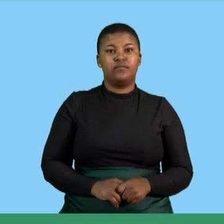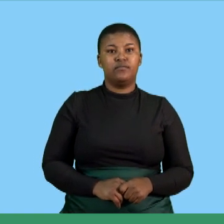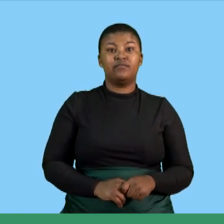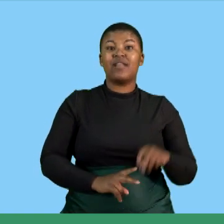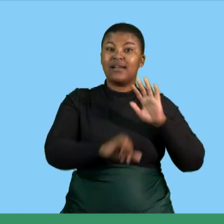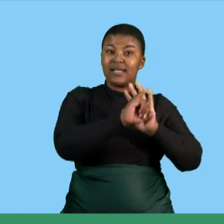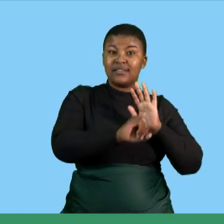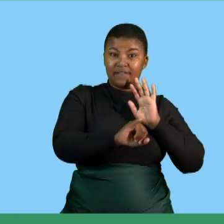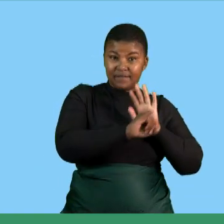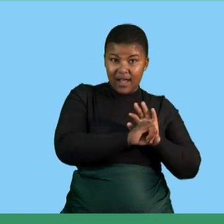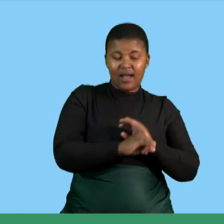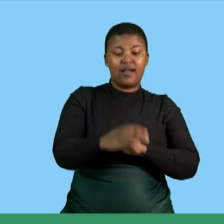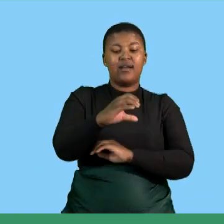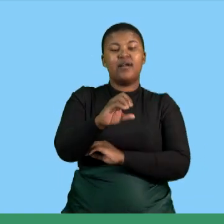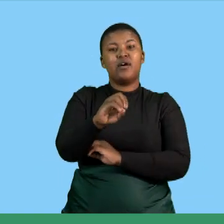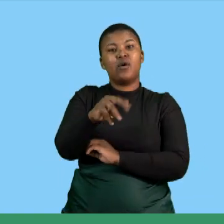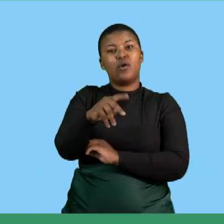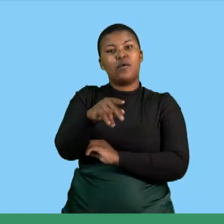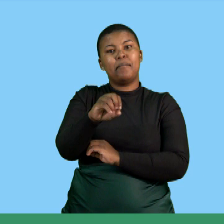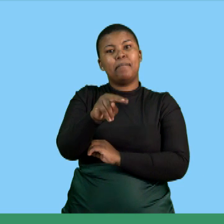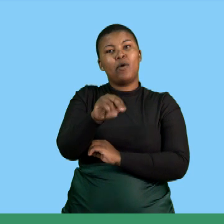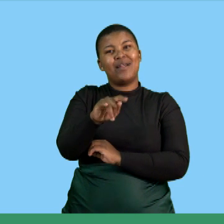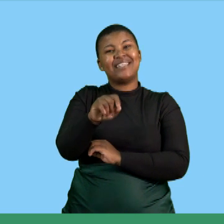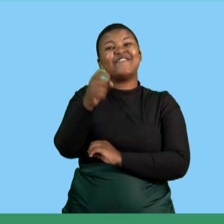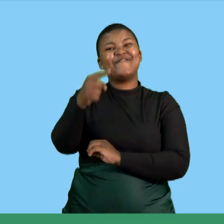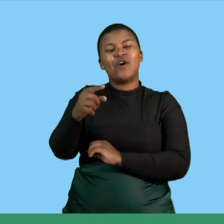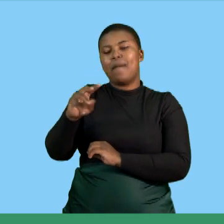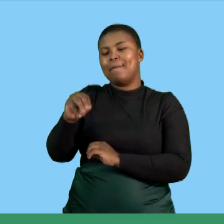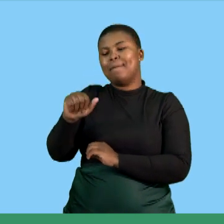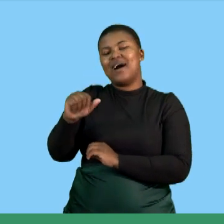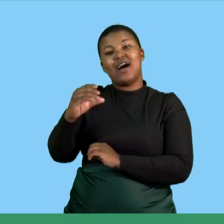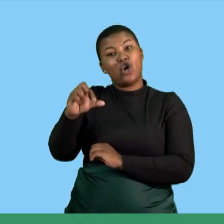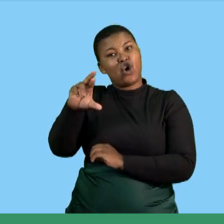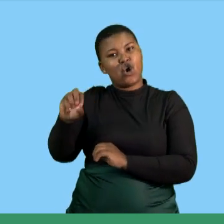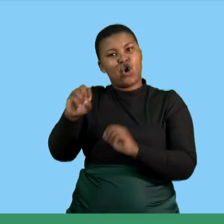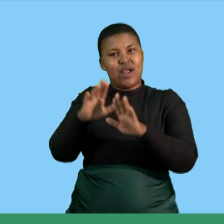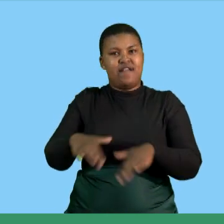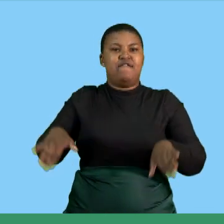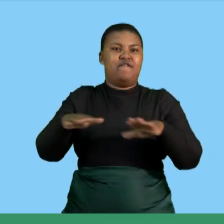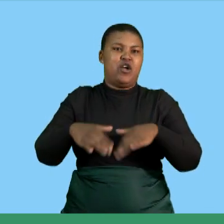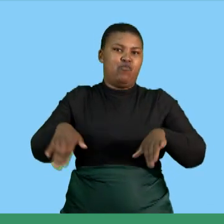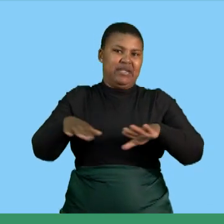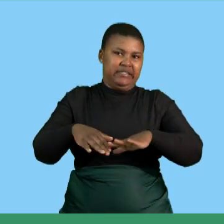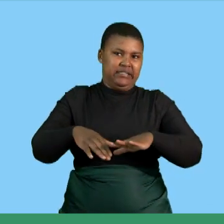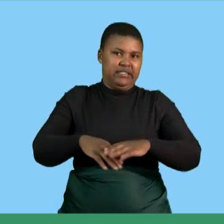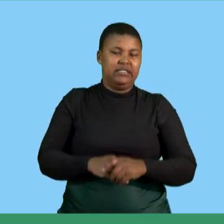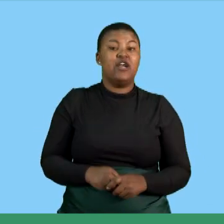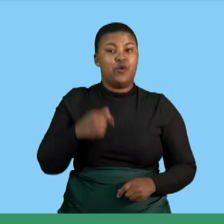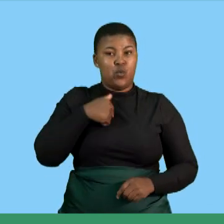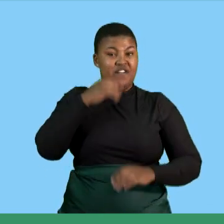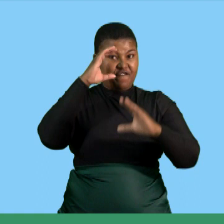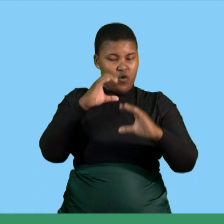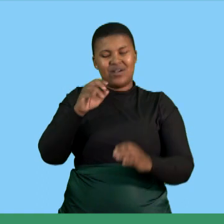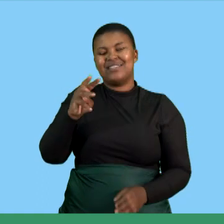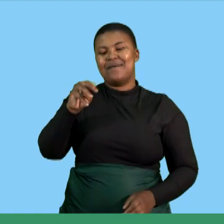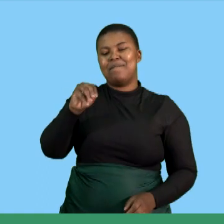question states, identify the components of the macro environment. So there's our clues, which environment we